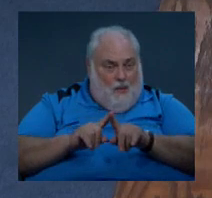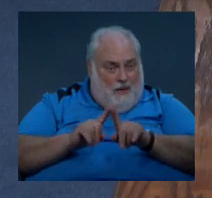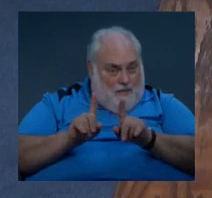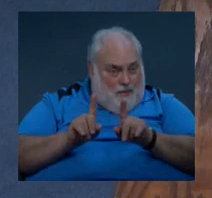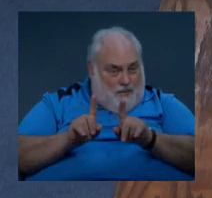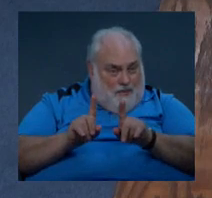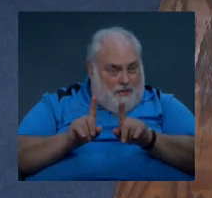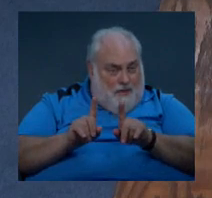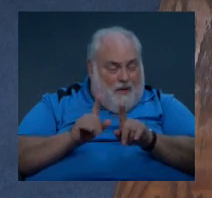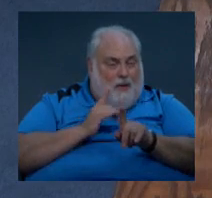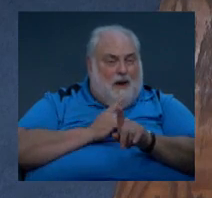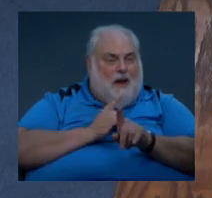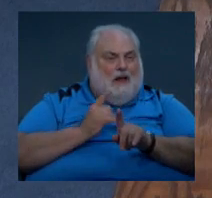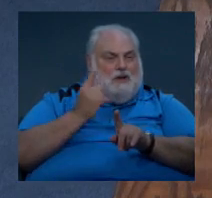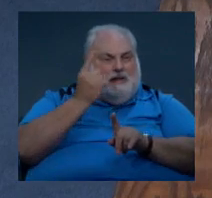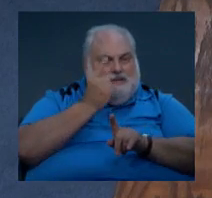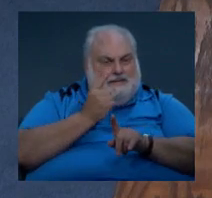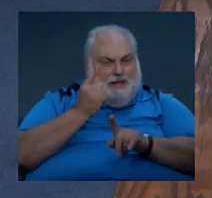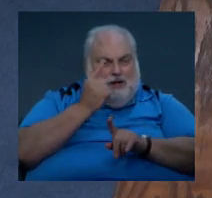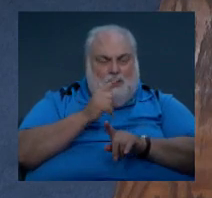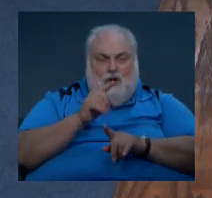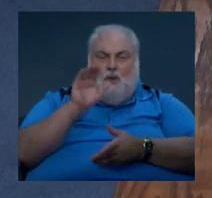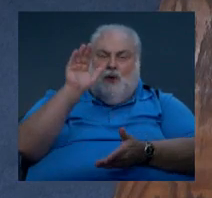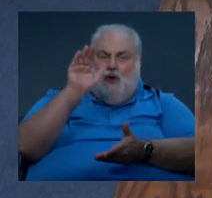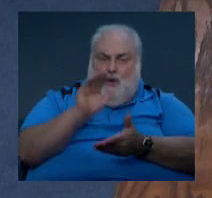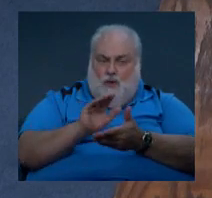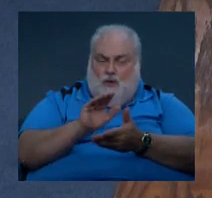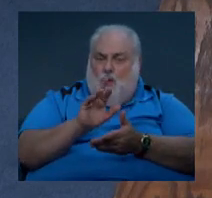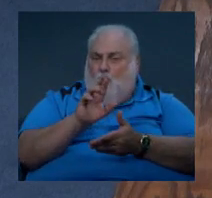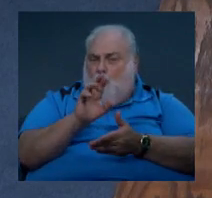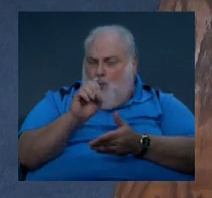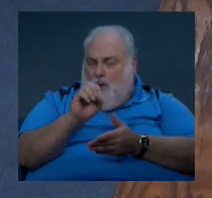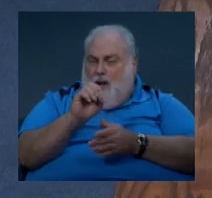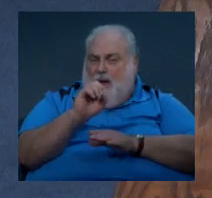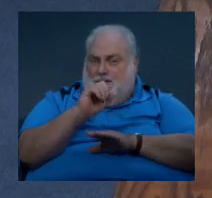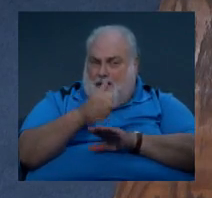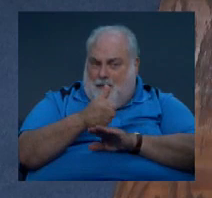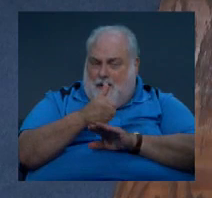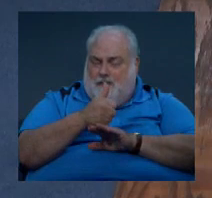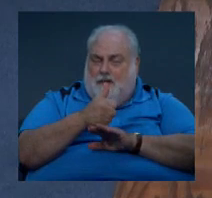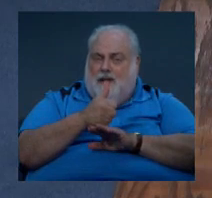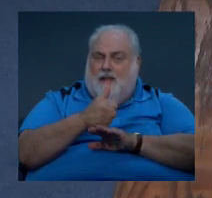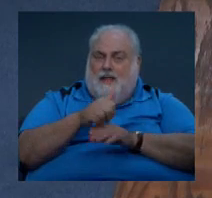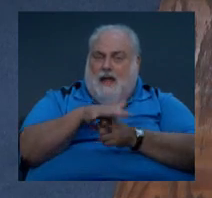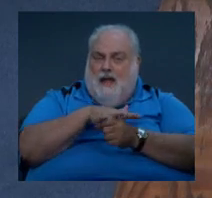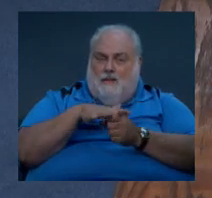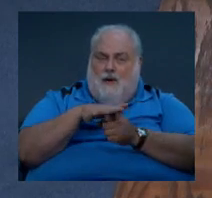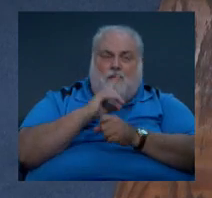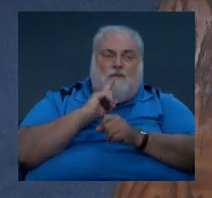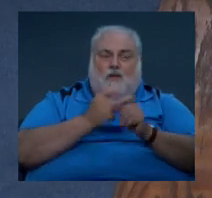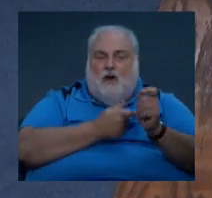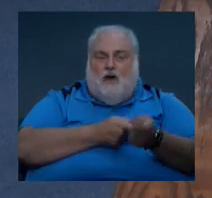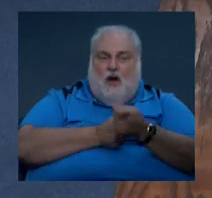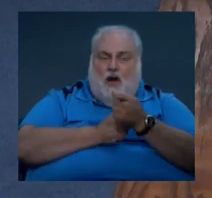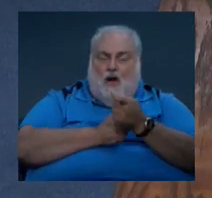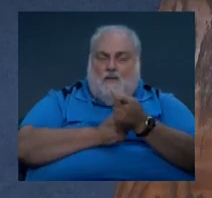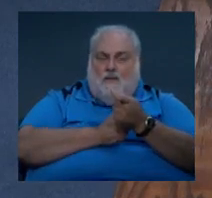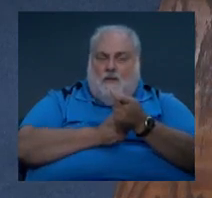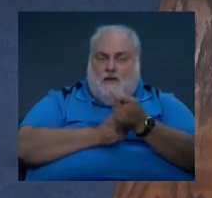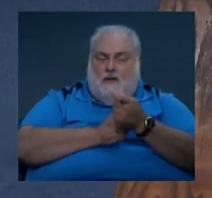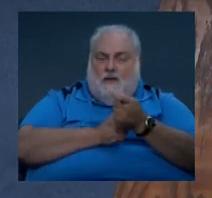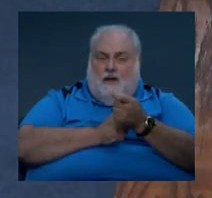However, I would like us to consider reducing or reallocating the space that's currently being used for the golf cart to make